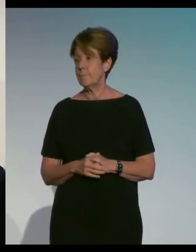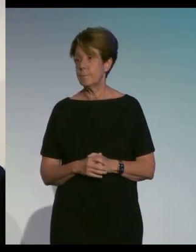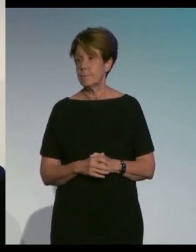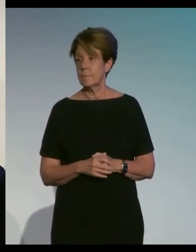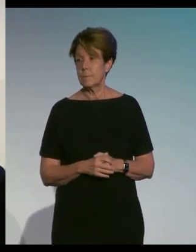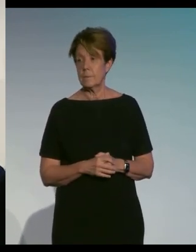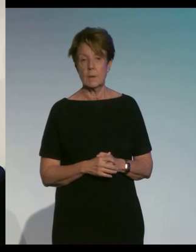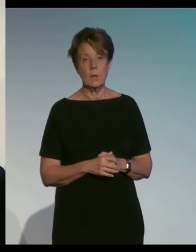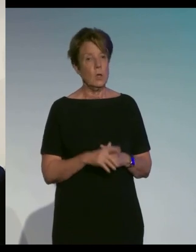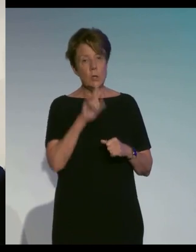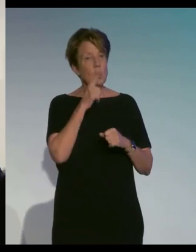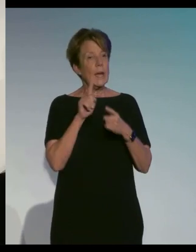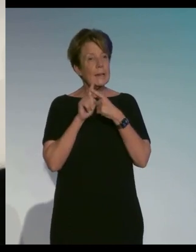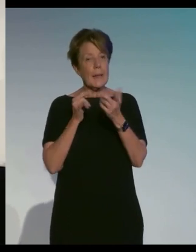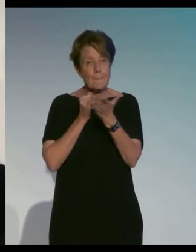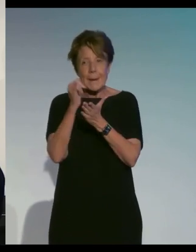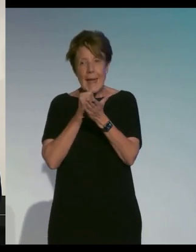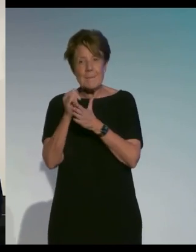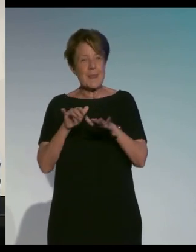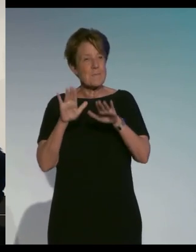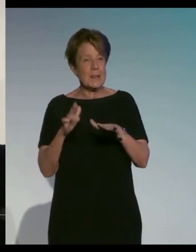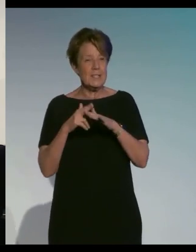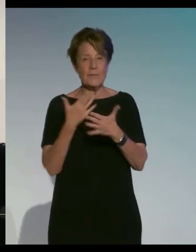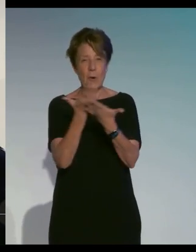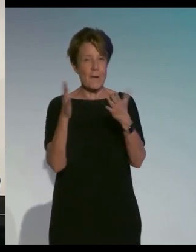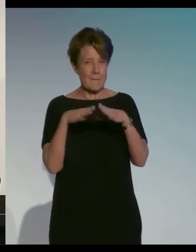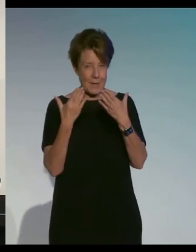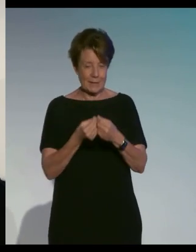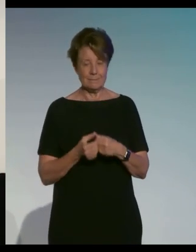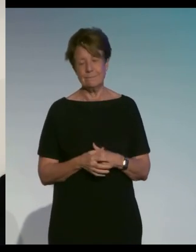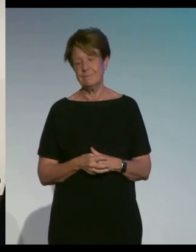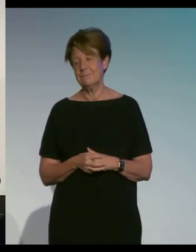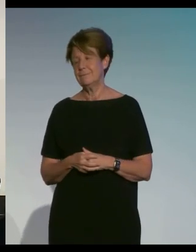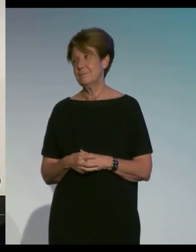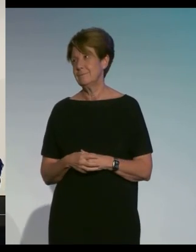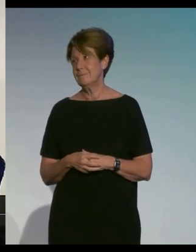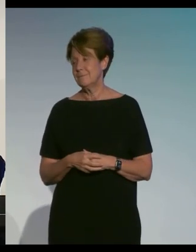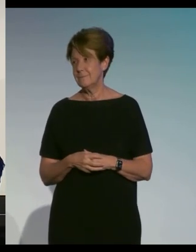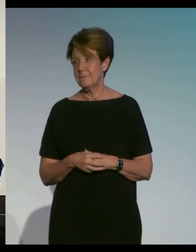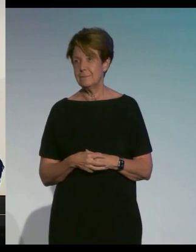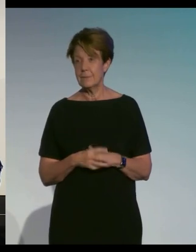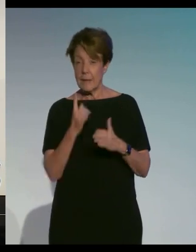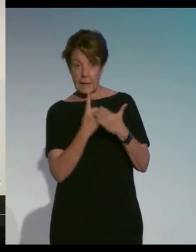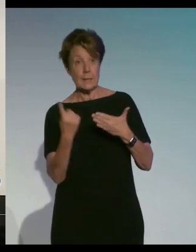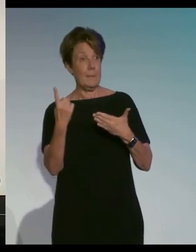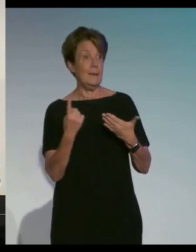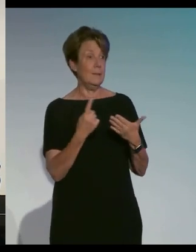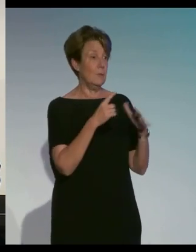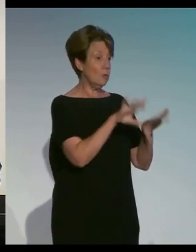you can't keep blaming the British for these things. our countries have been independent, Australia